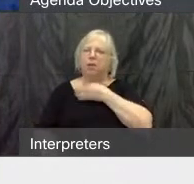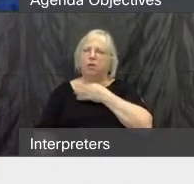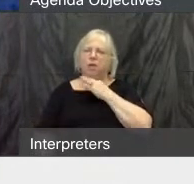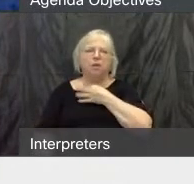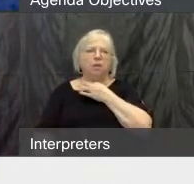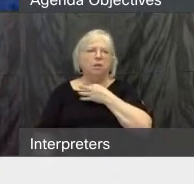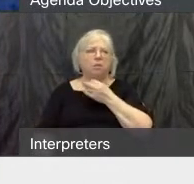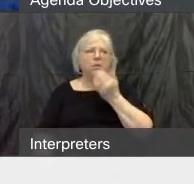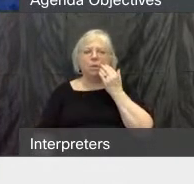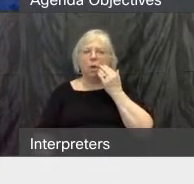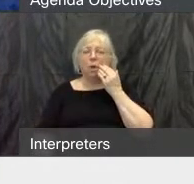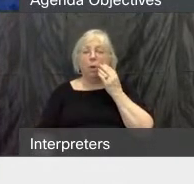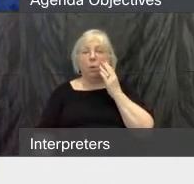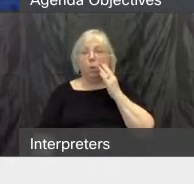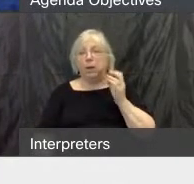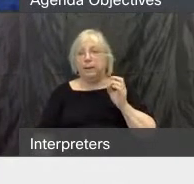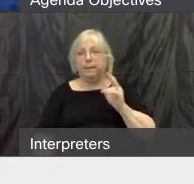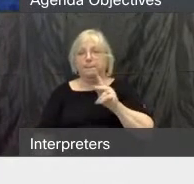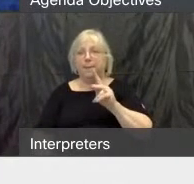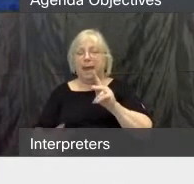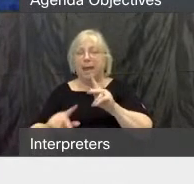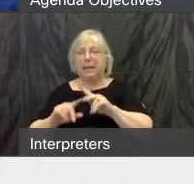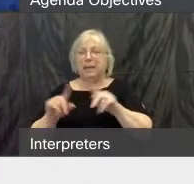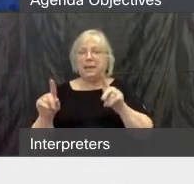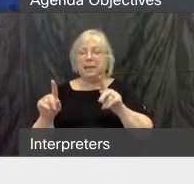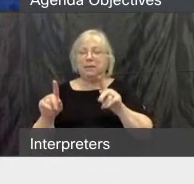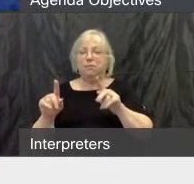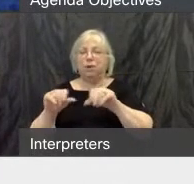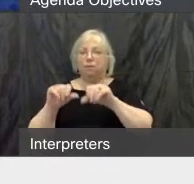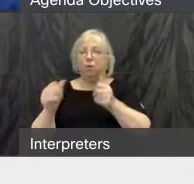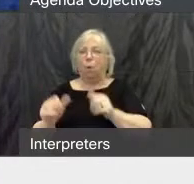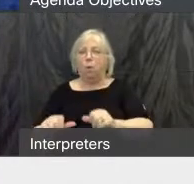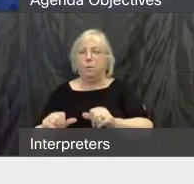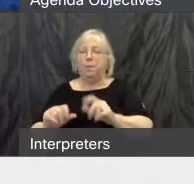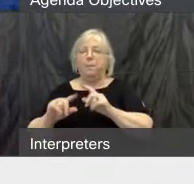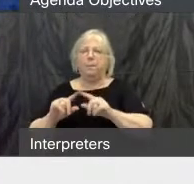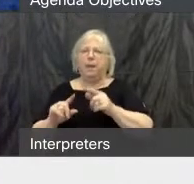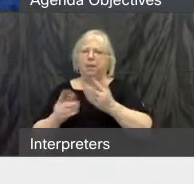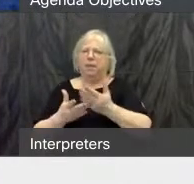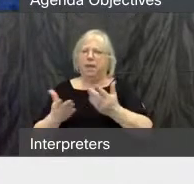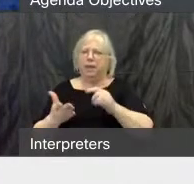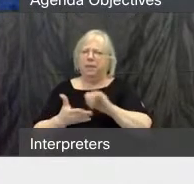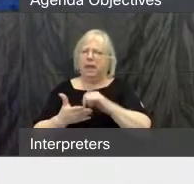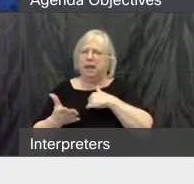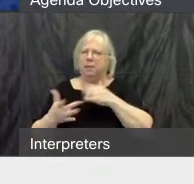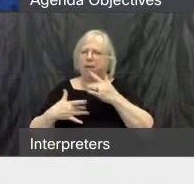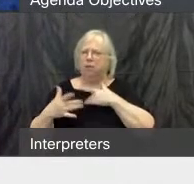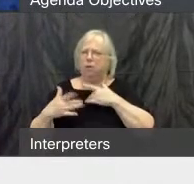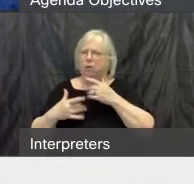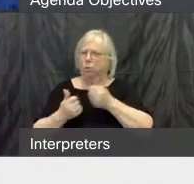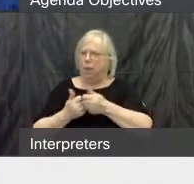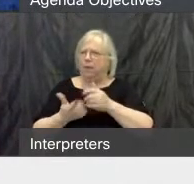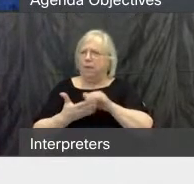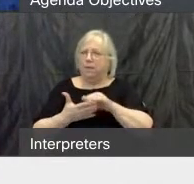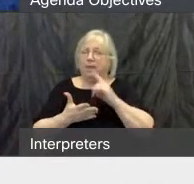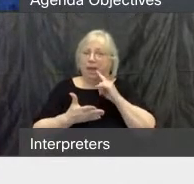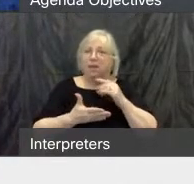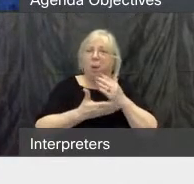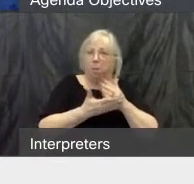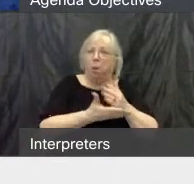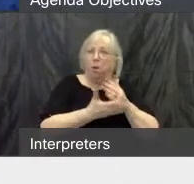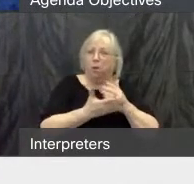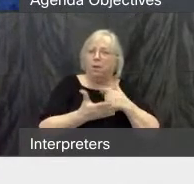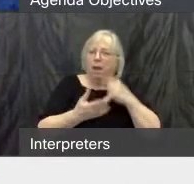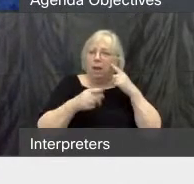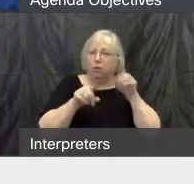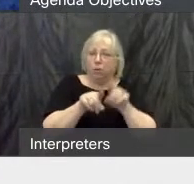it's going to come back in a different form. The thing that I'm concerned about, there are parts of it that I agree with, and that is that we